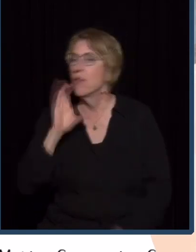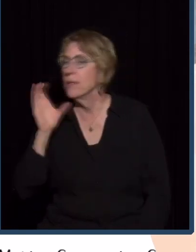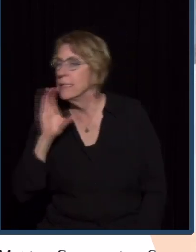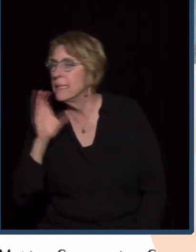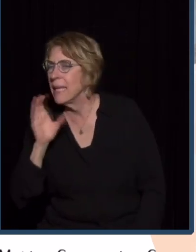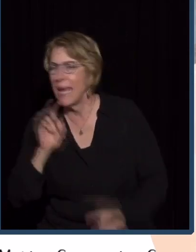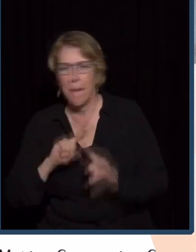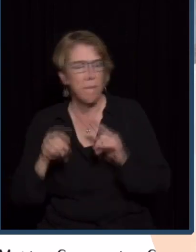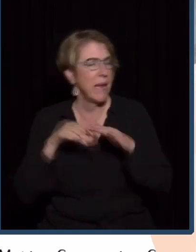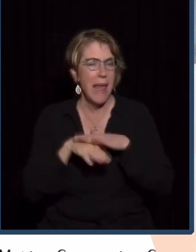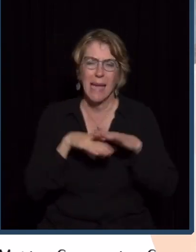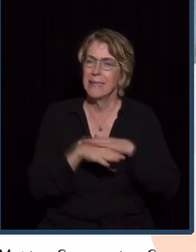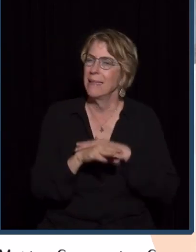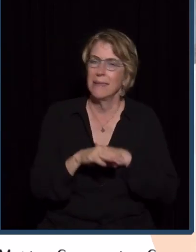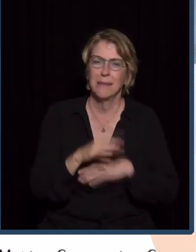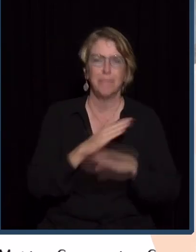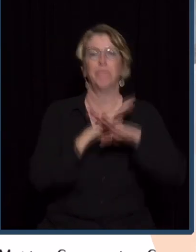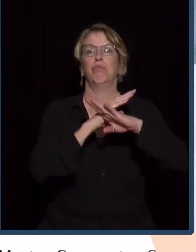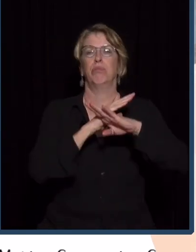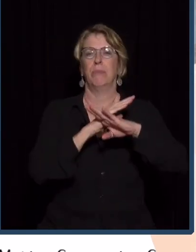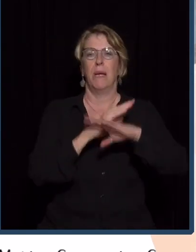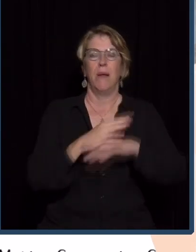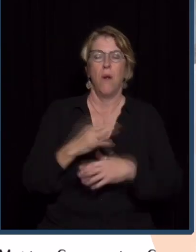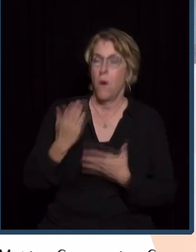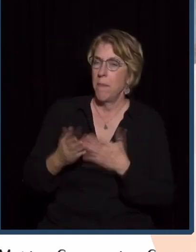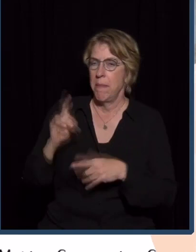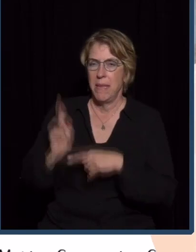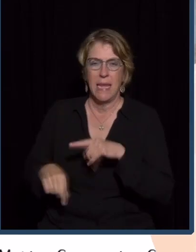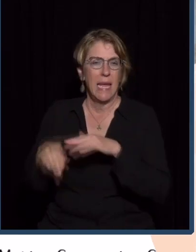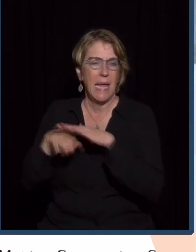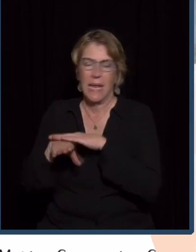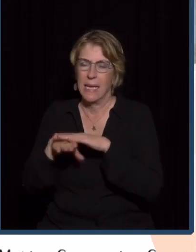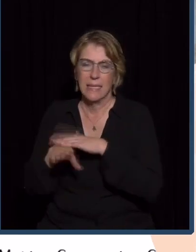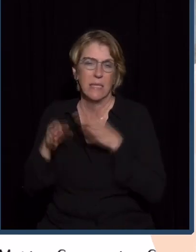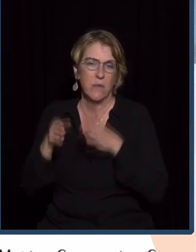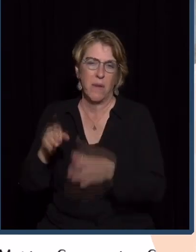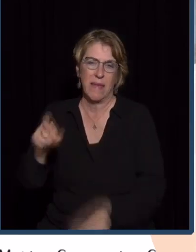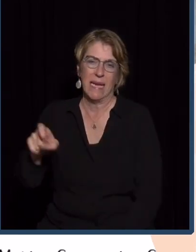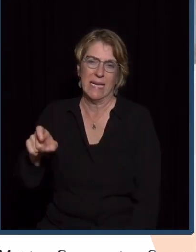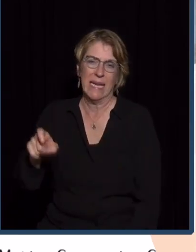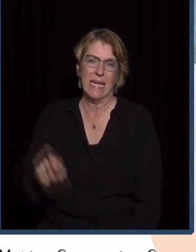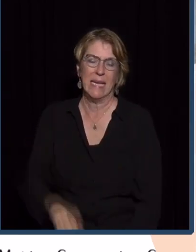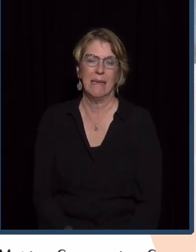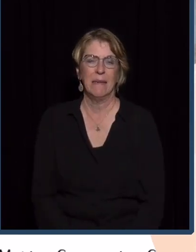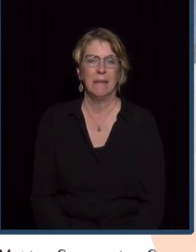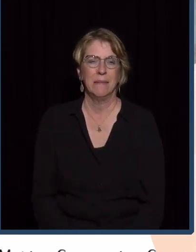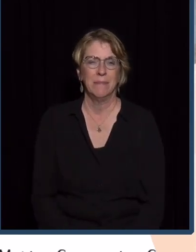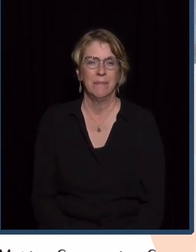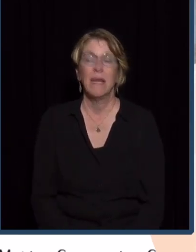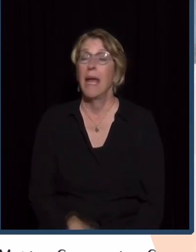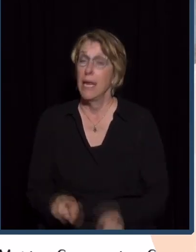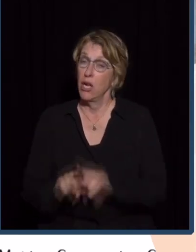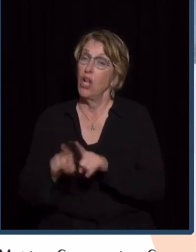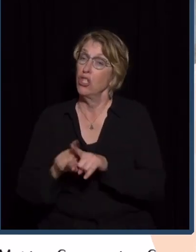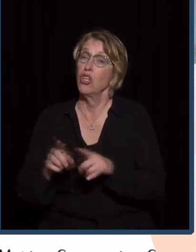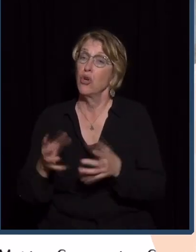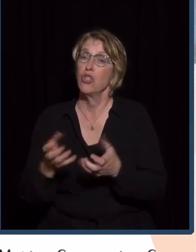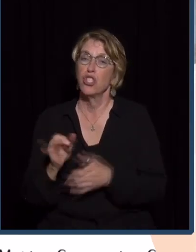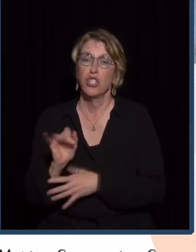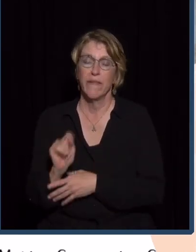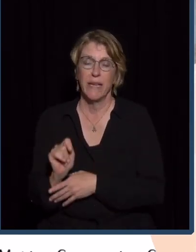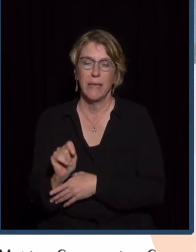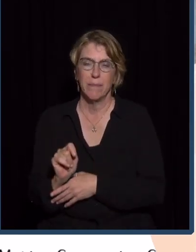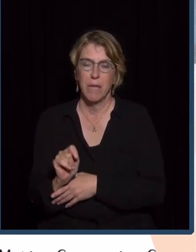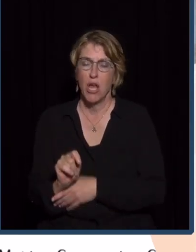or are unable to access health care in the way that they need it, the way that they deserve it. Hit the